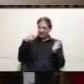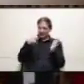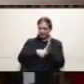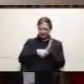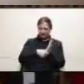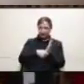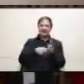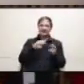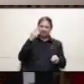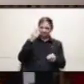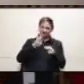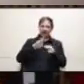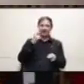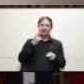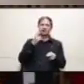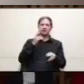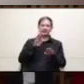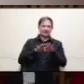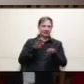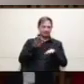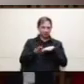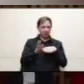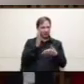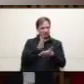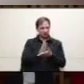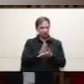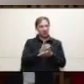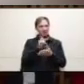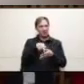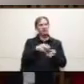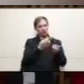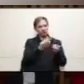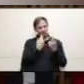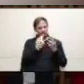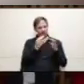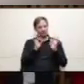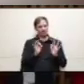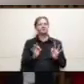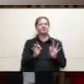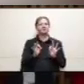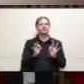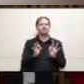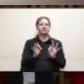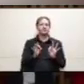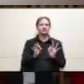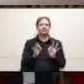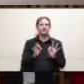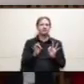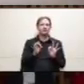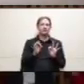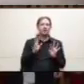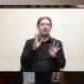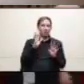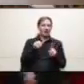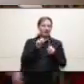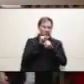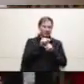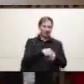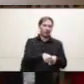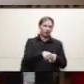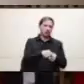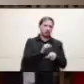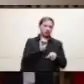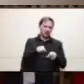a final step of ensuring that they respond positively, and failure to do that, then he will have to enforce